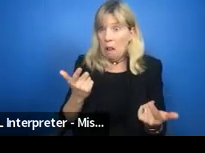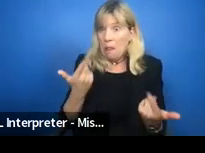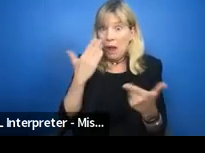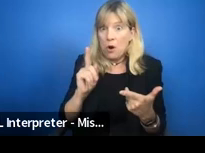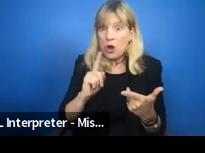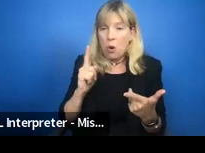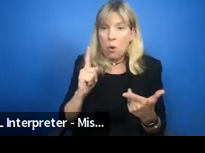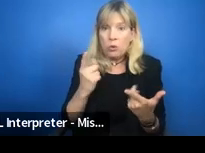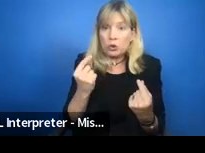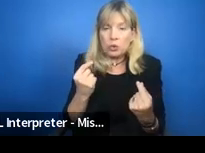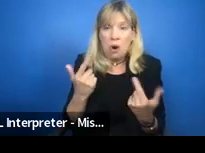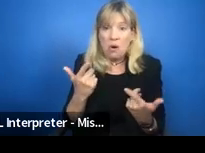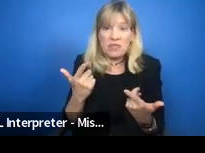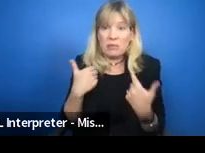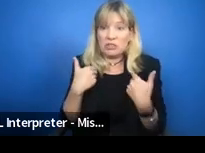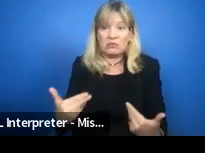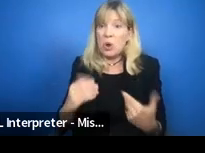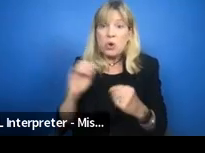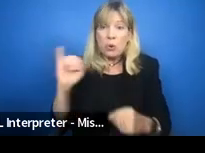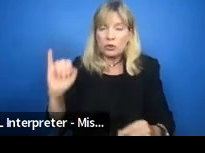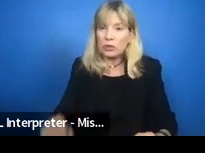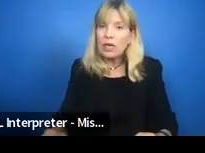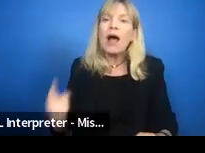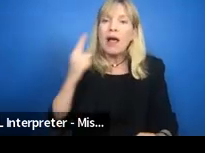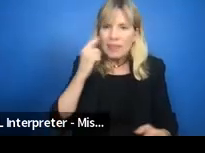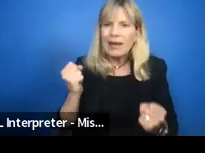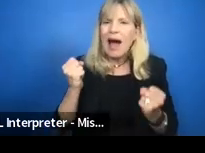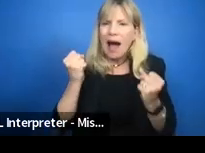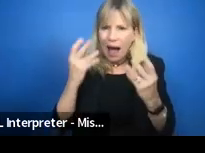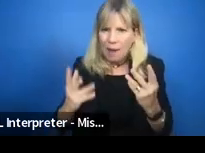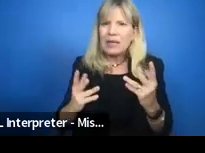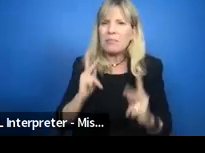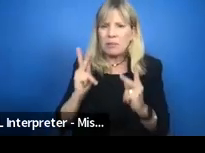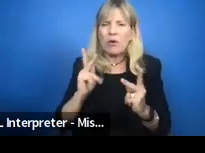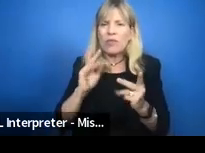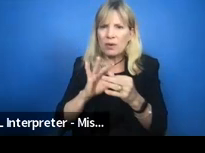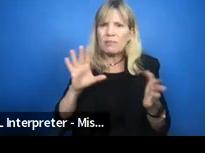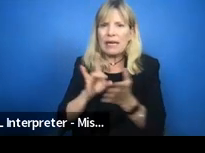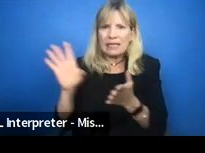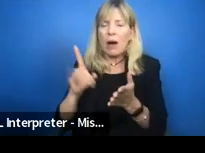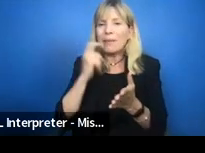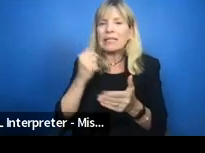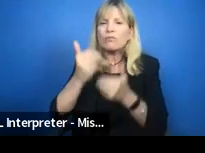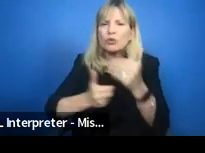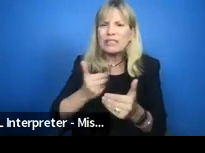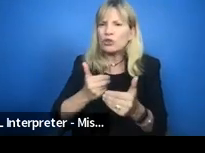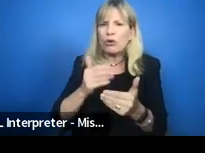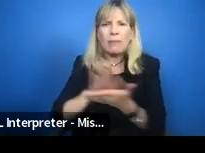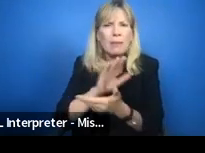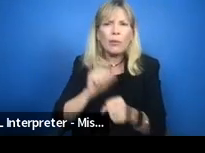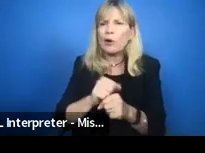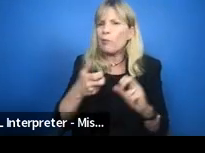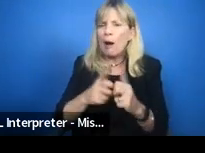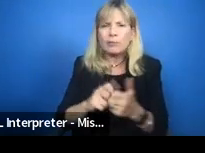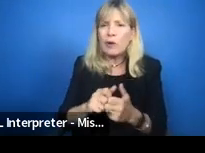And, think about that in the context of the numbers of procedural disenrollments we've been seeing so far.